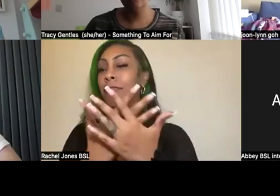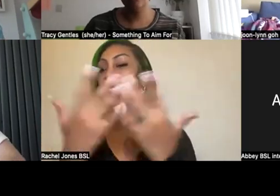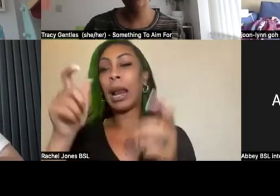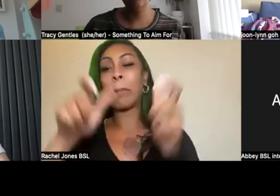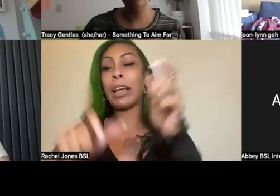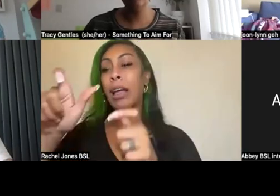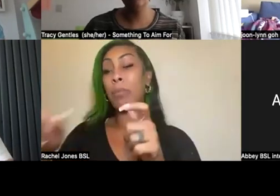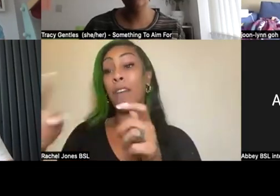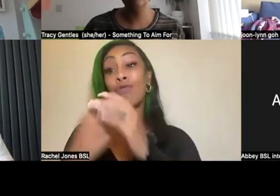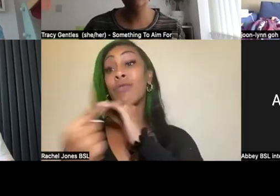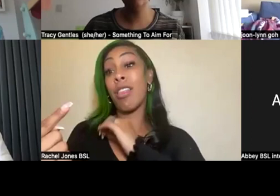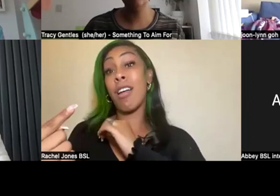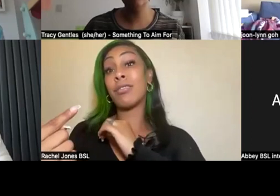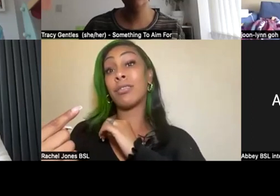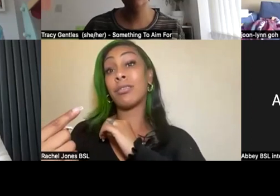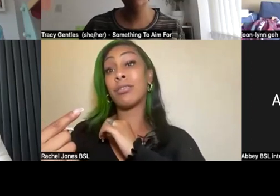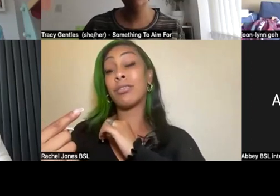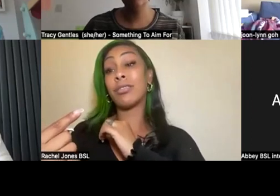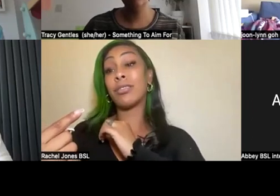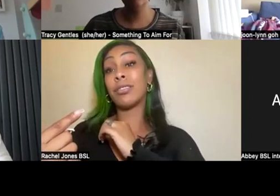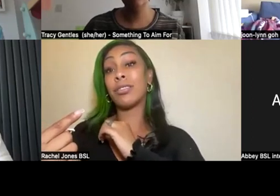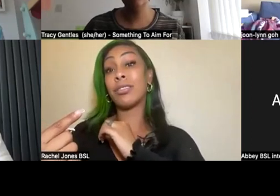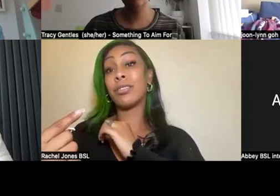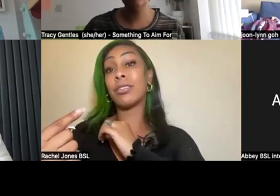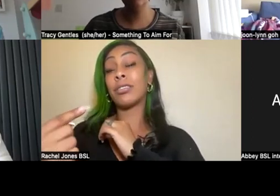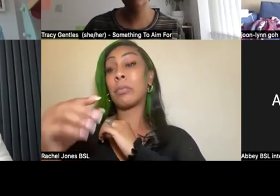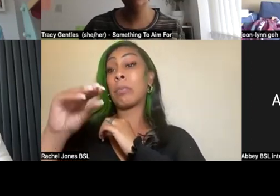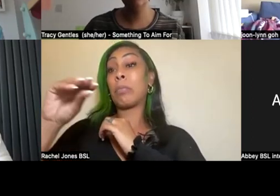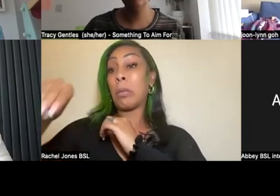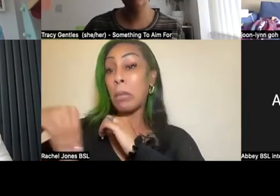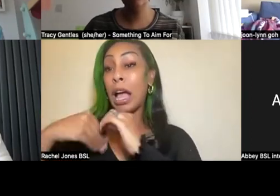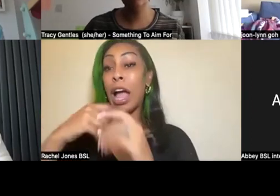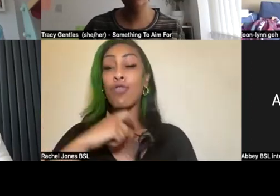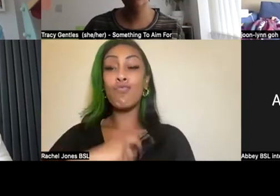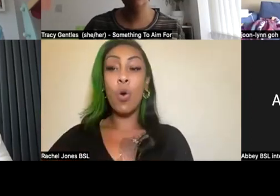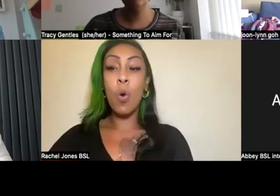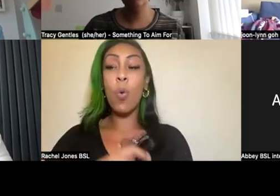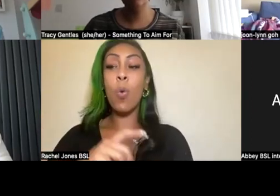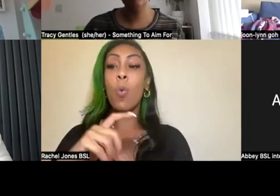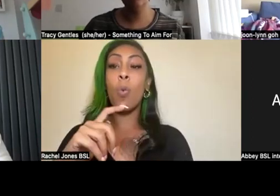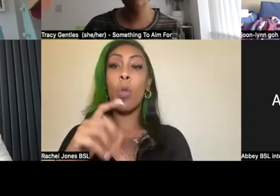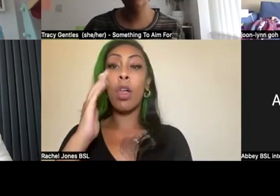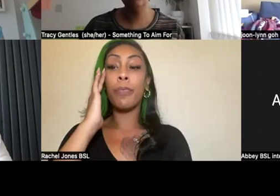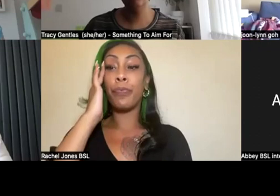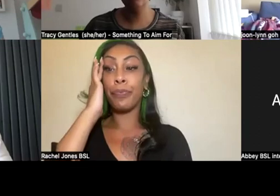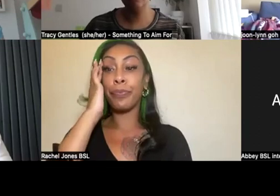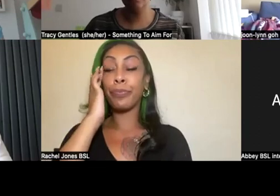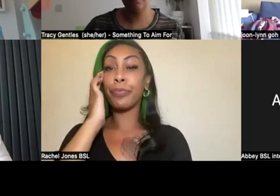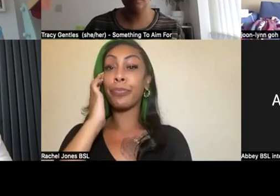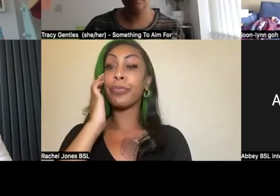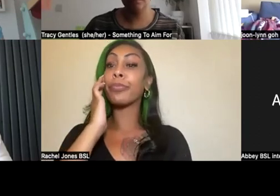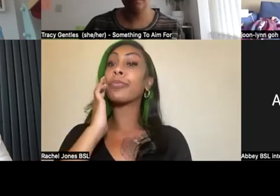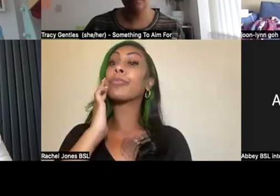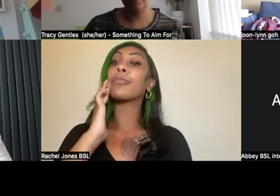freelancers, even those who have paid roles in organisations. The other thing I wanted